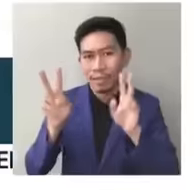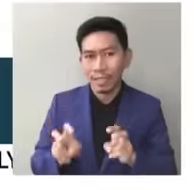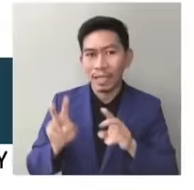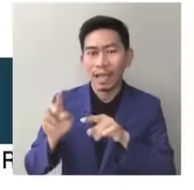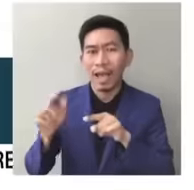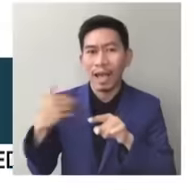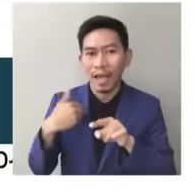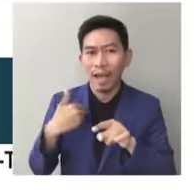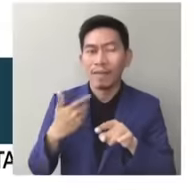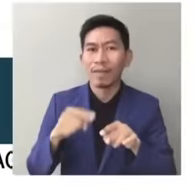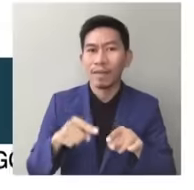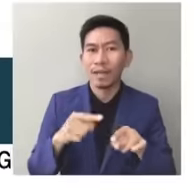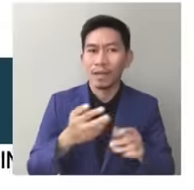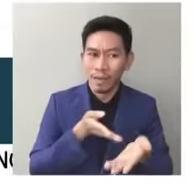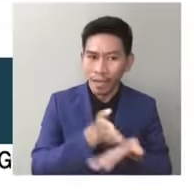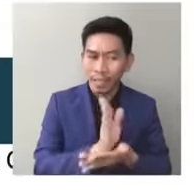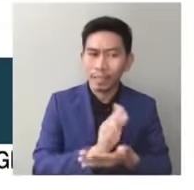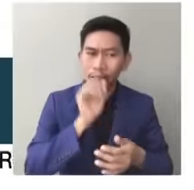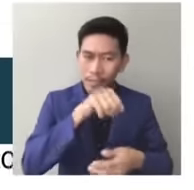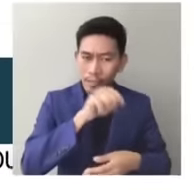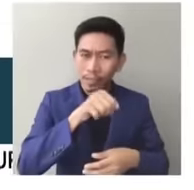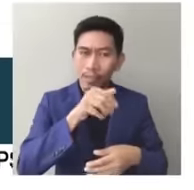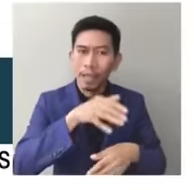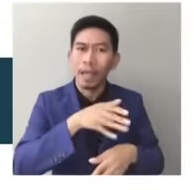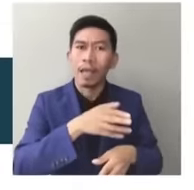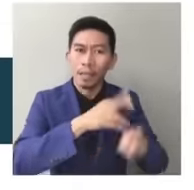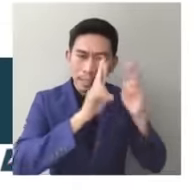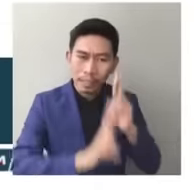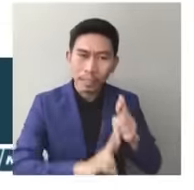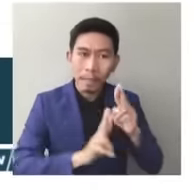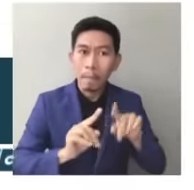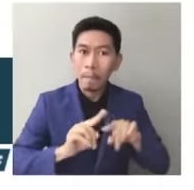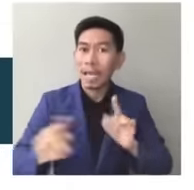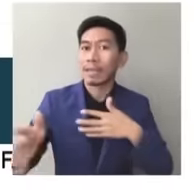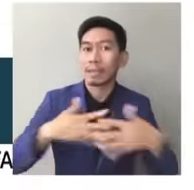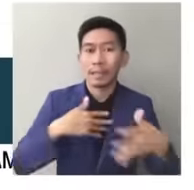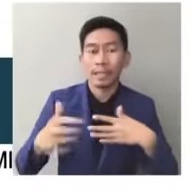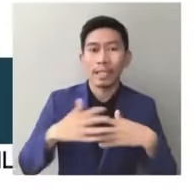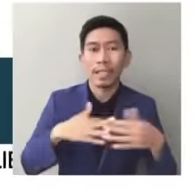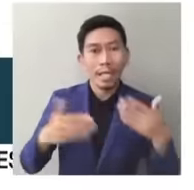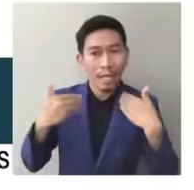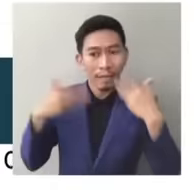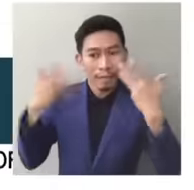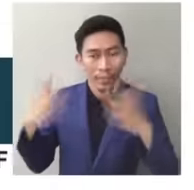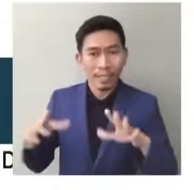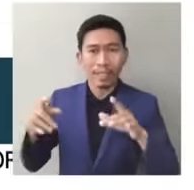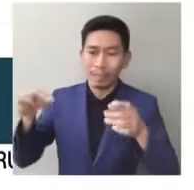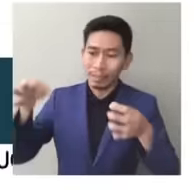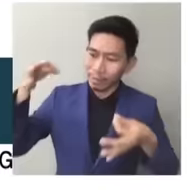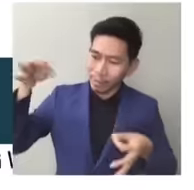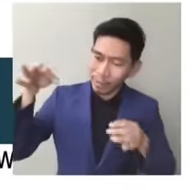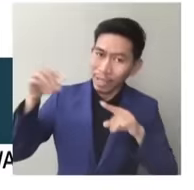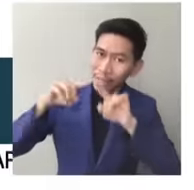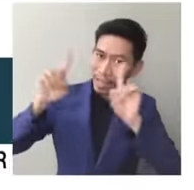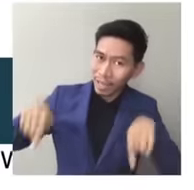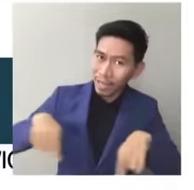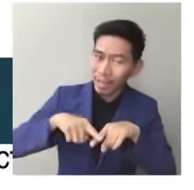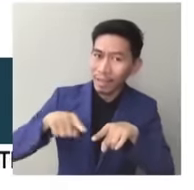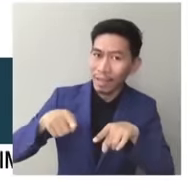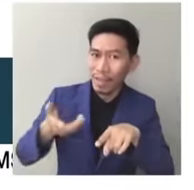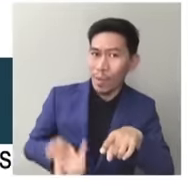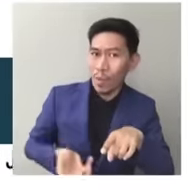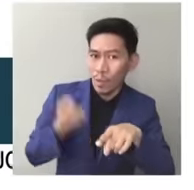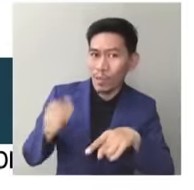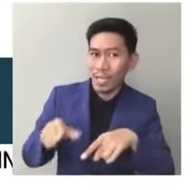batas. However, even if you have a title to the land, the way you treat the